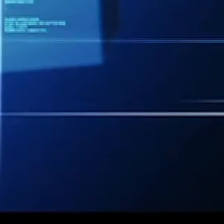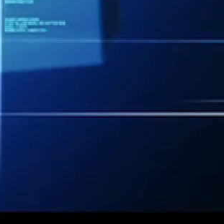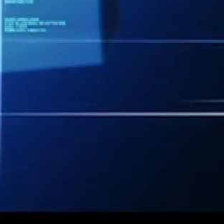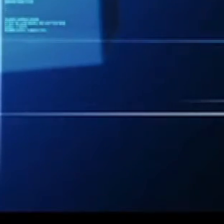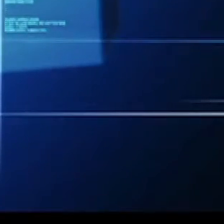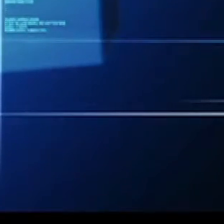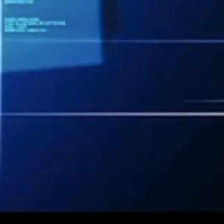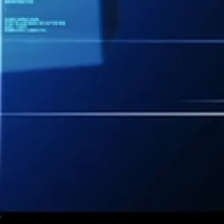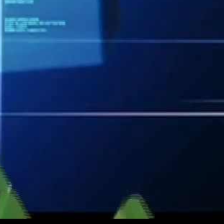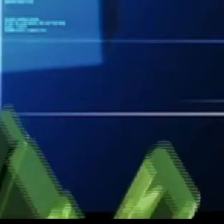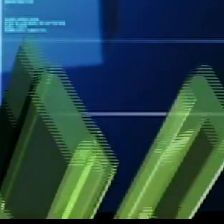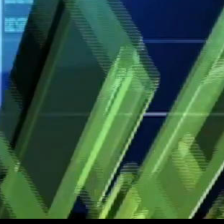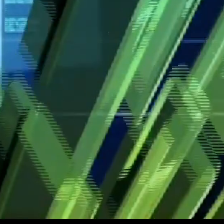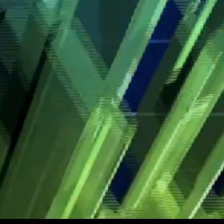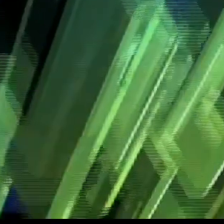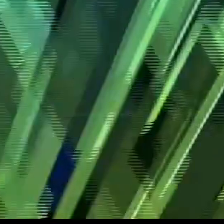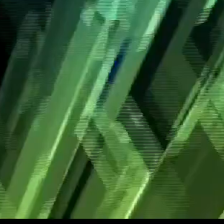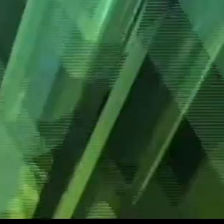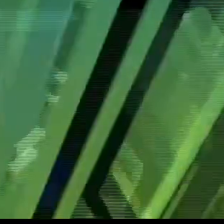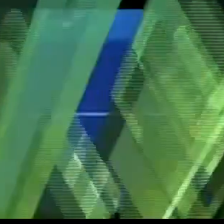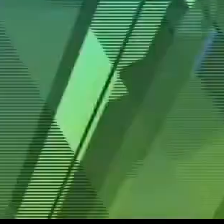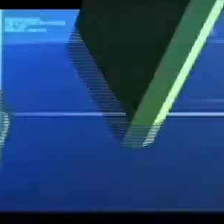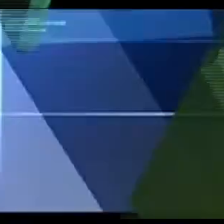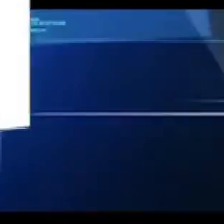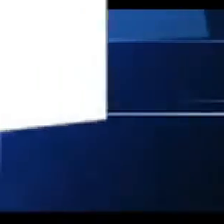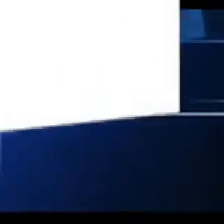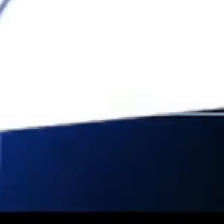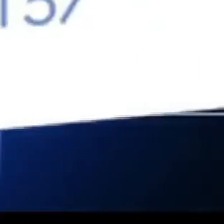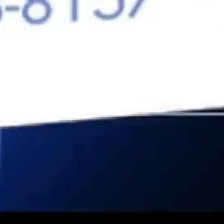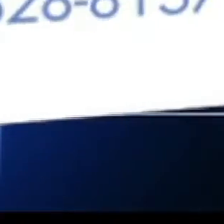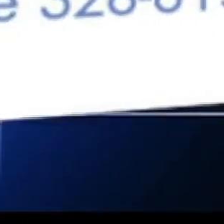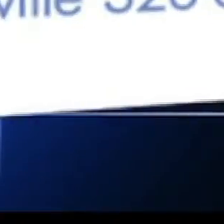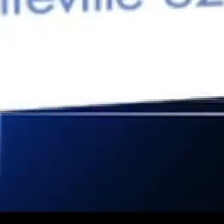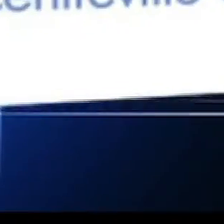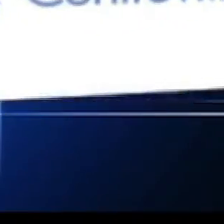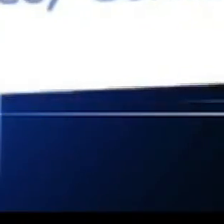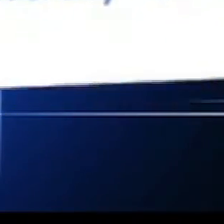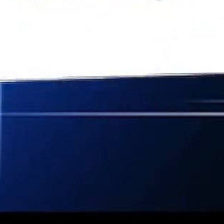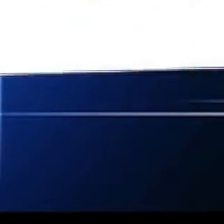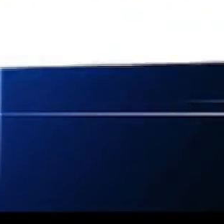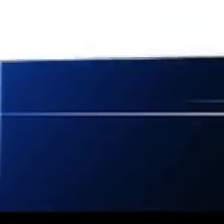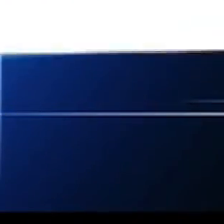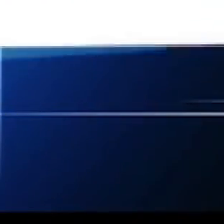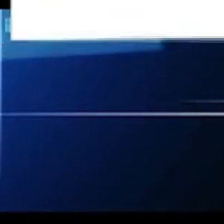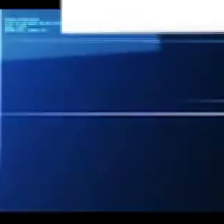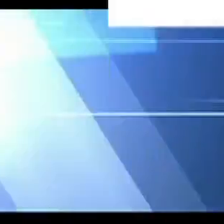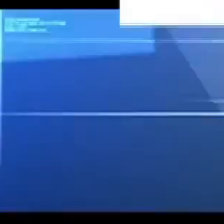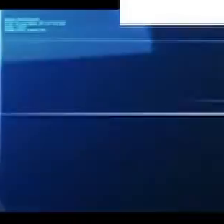This is ZNS Total Sports, brought to you by 4th Terrace Diagnostic Center.